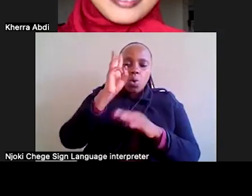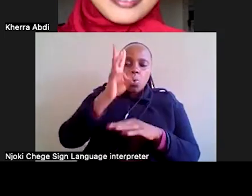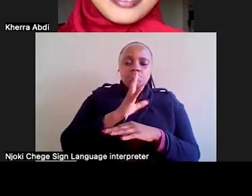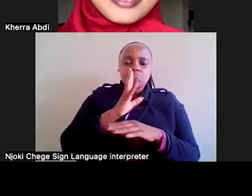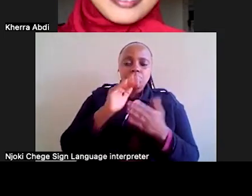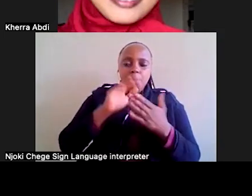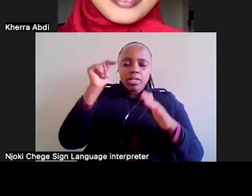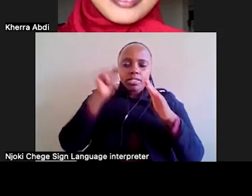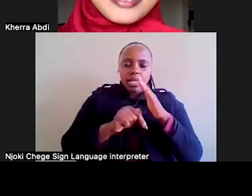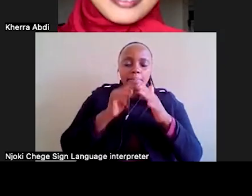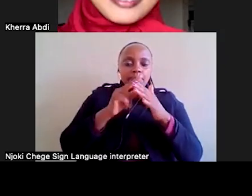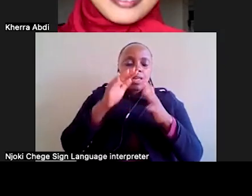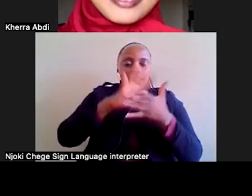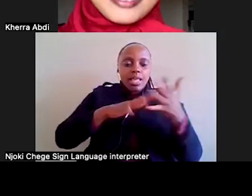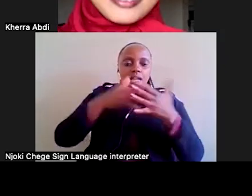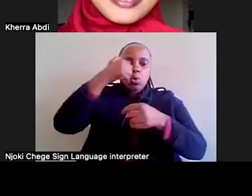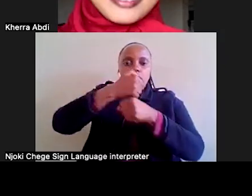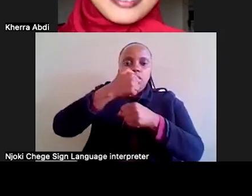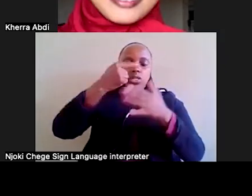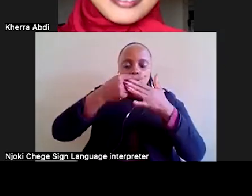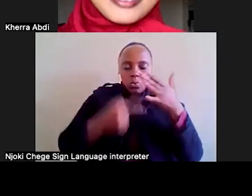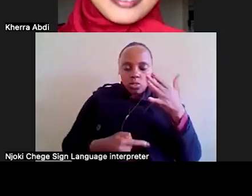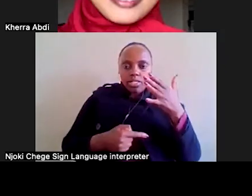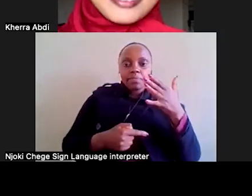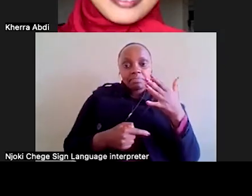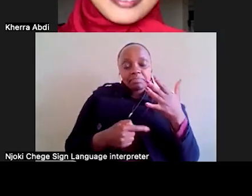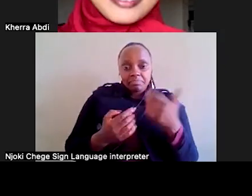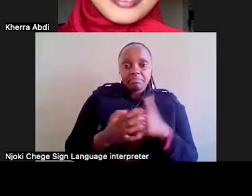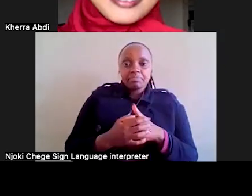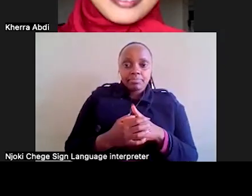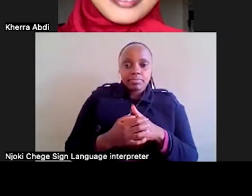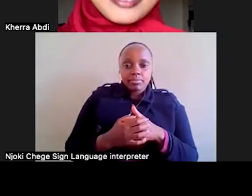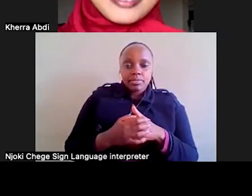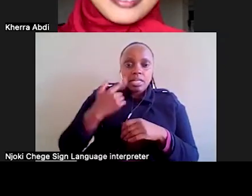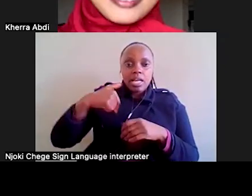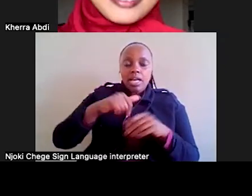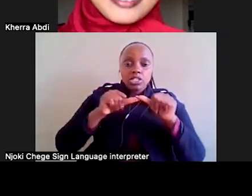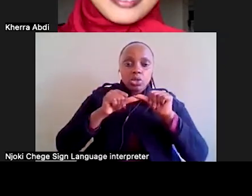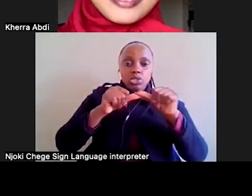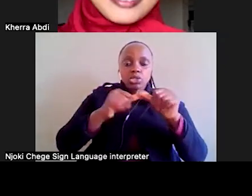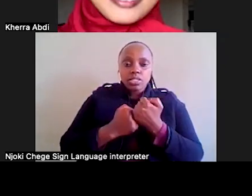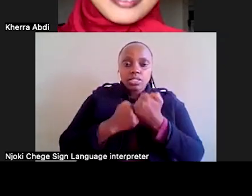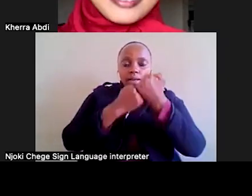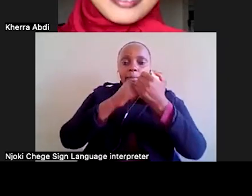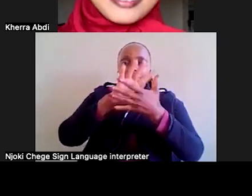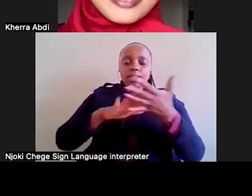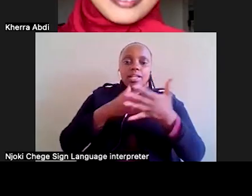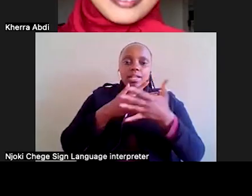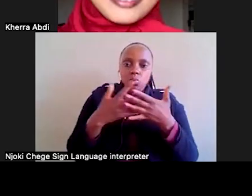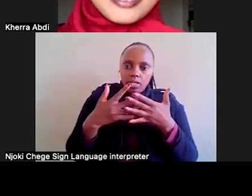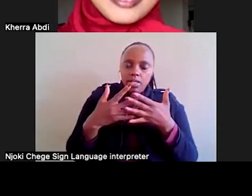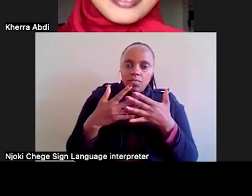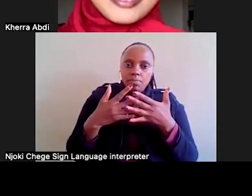into what the network is doing. And so we have continued supporting this network,